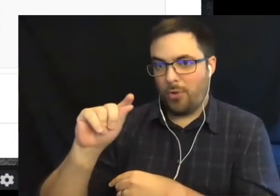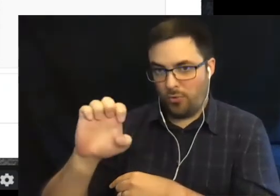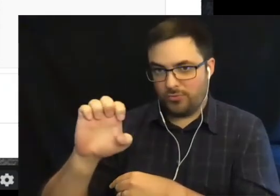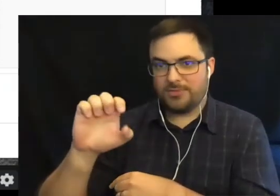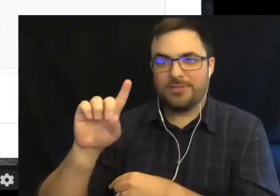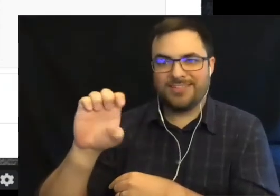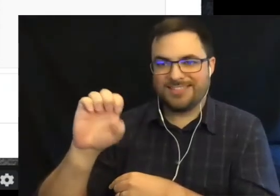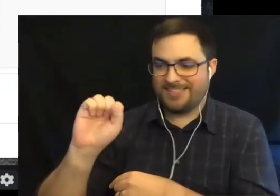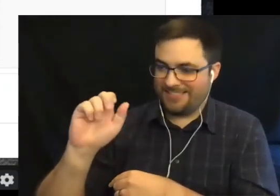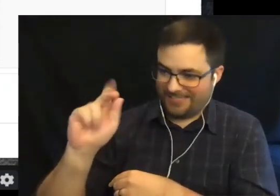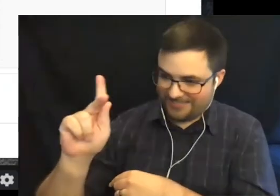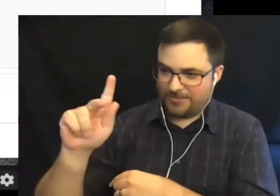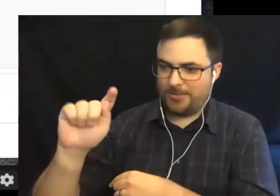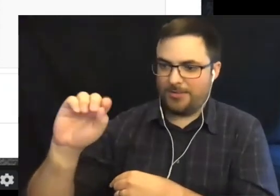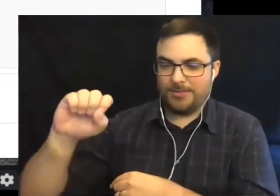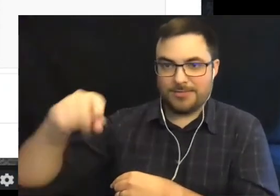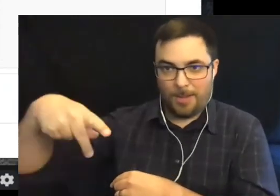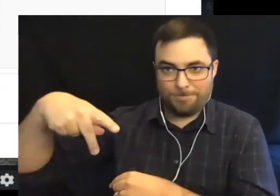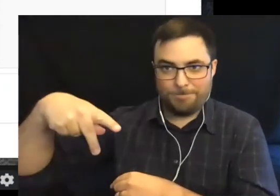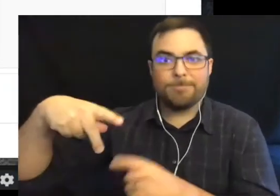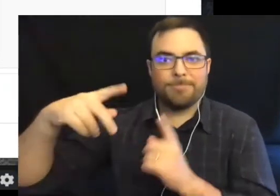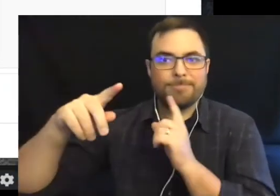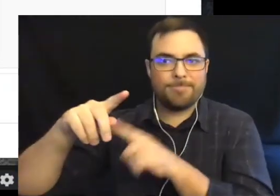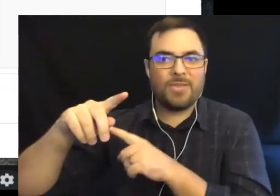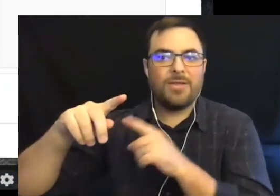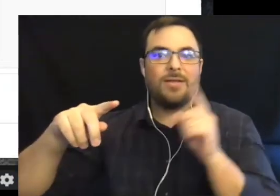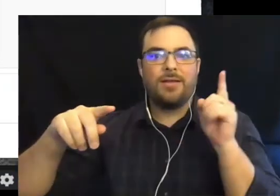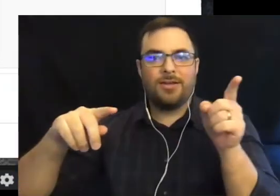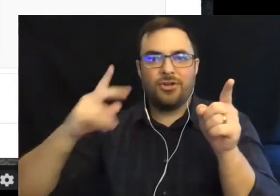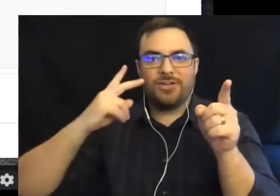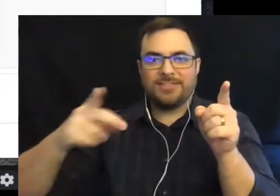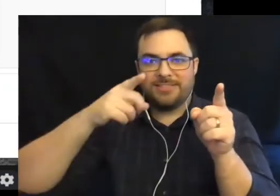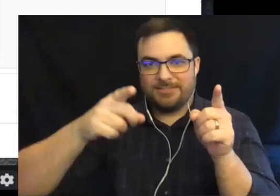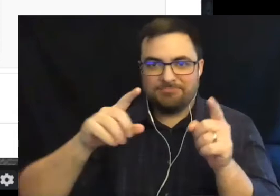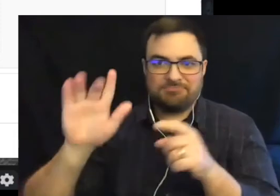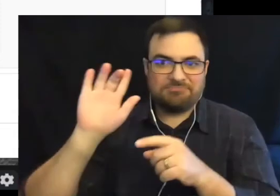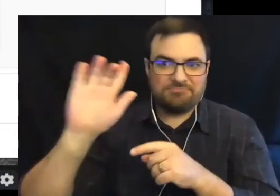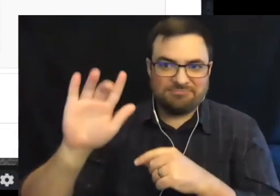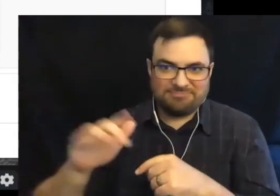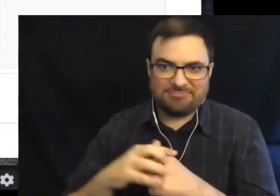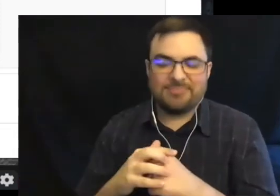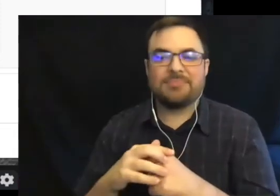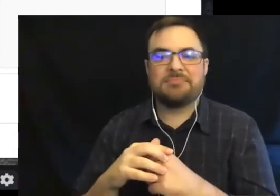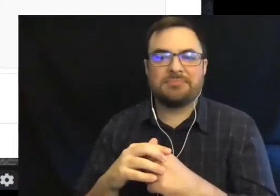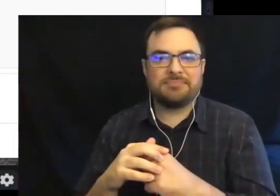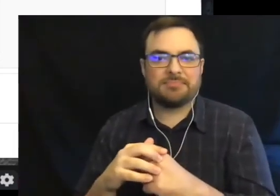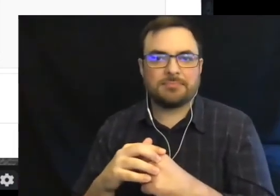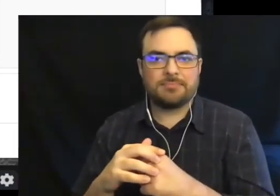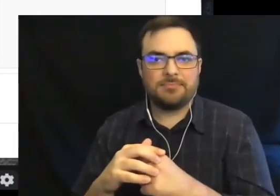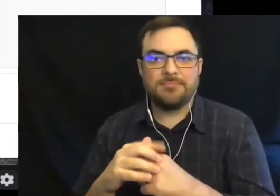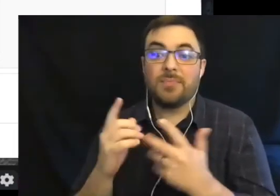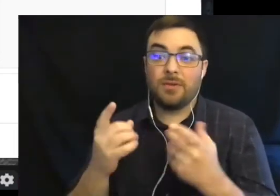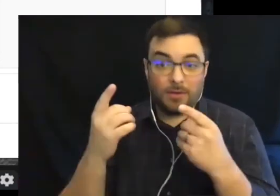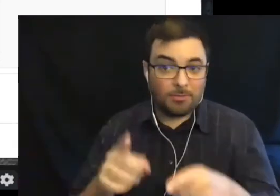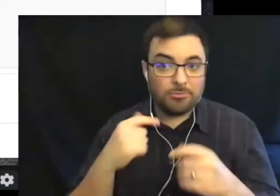download that extension, it's added up here in your shortcut icons. So what I do when I meet with my